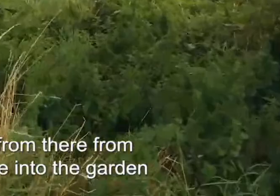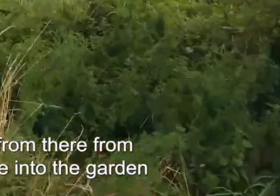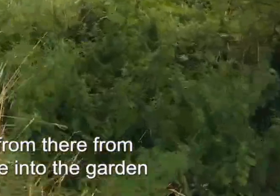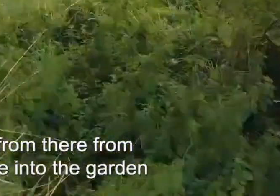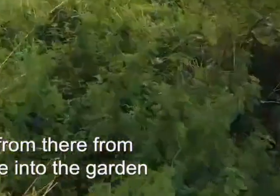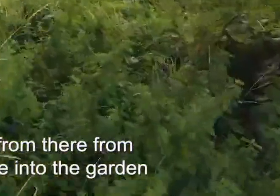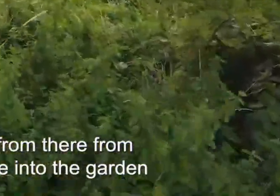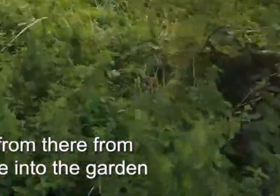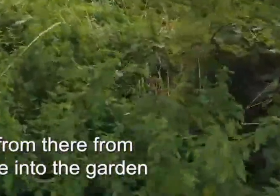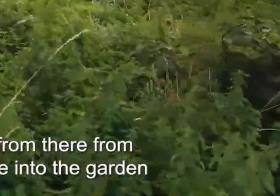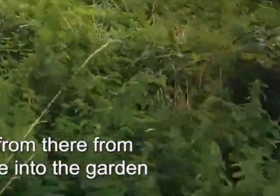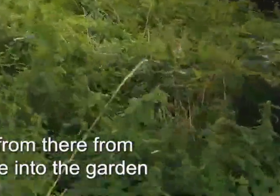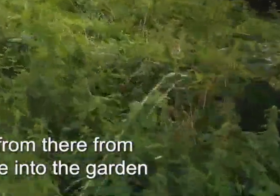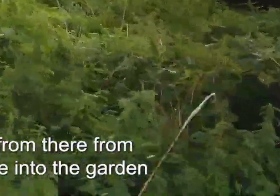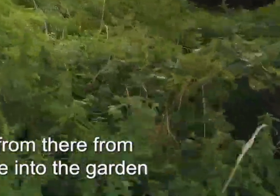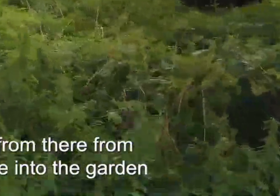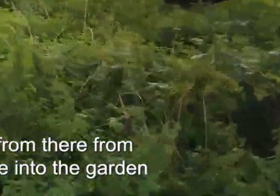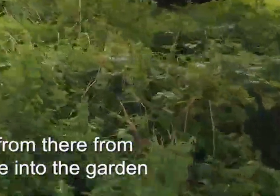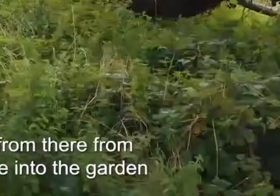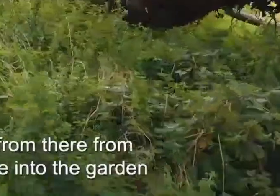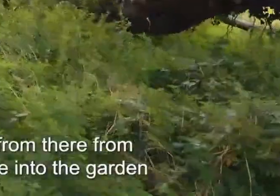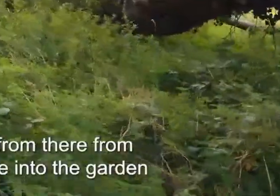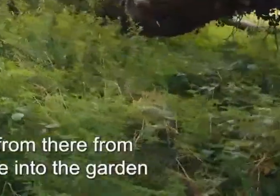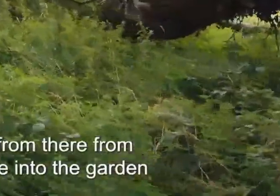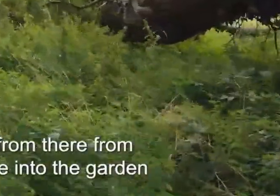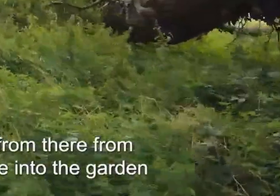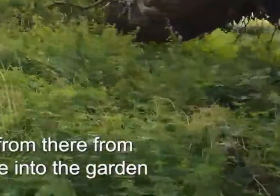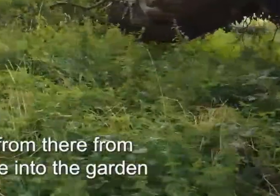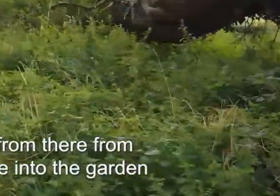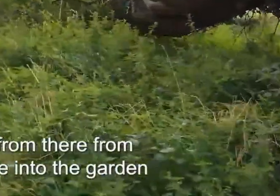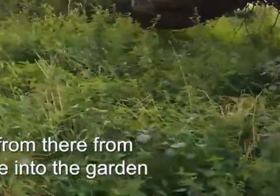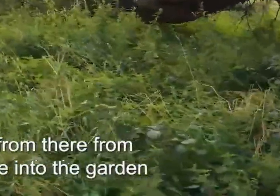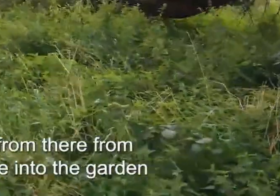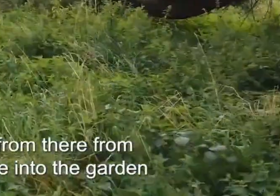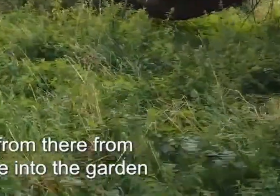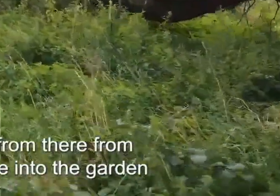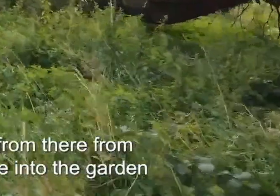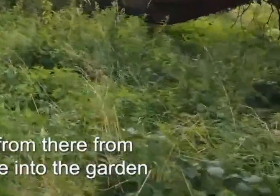search from the side gate. She's gone